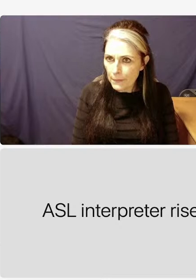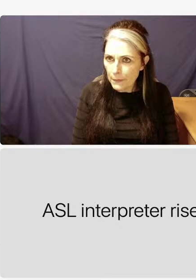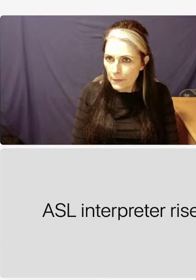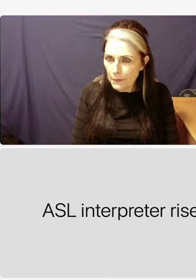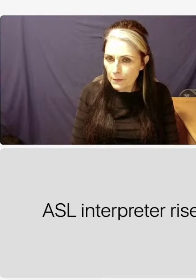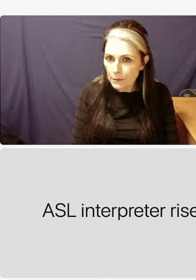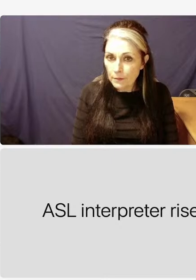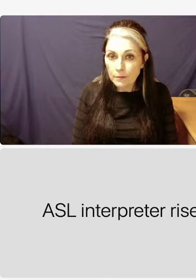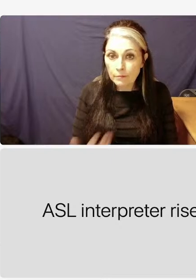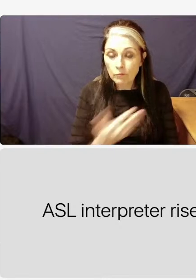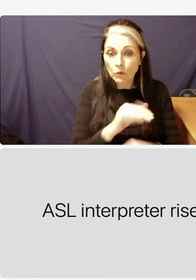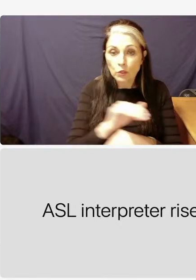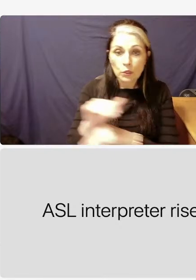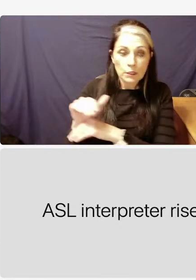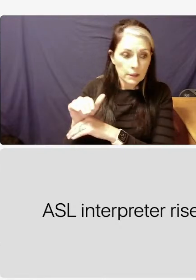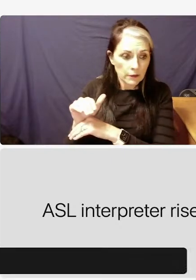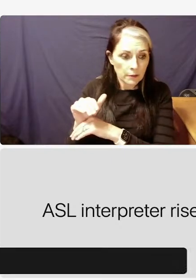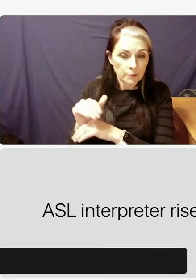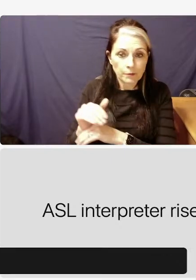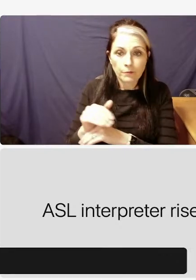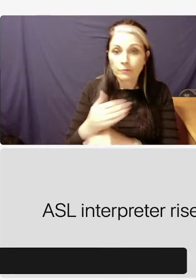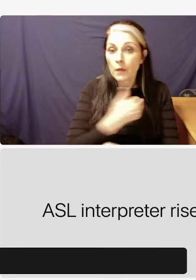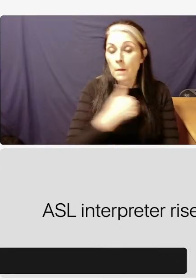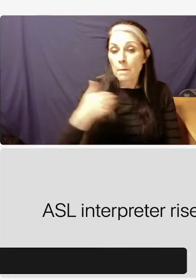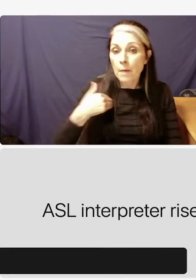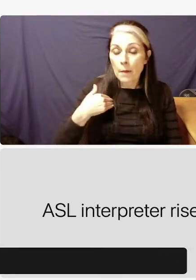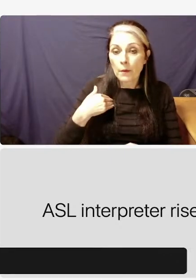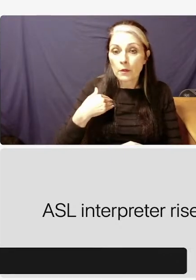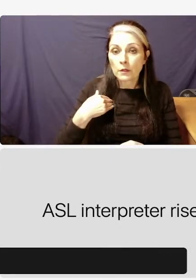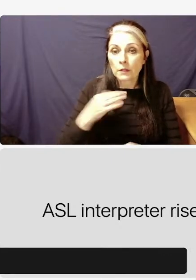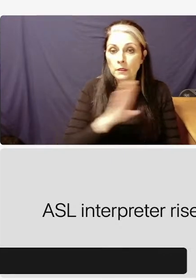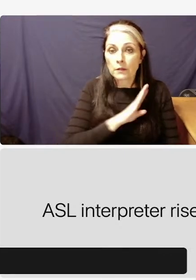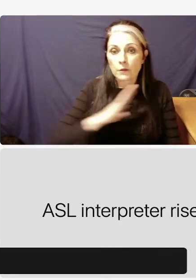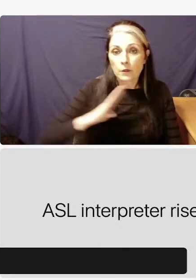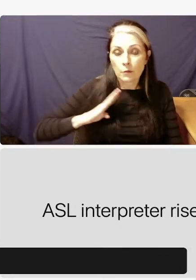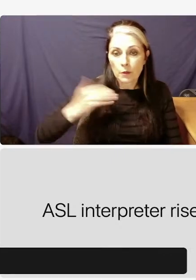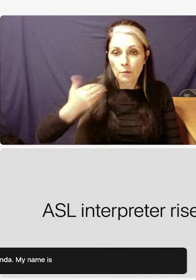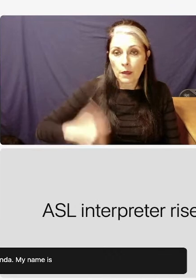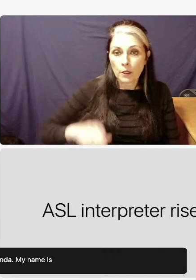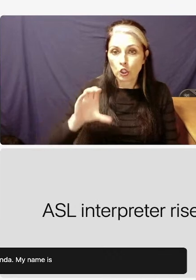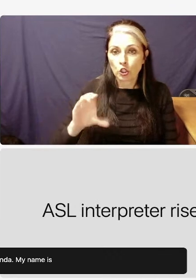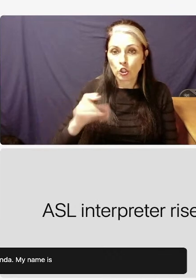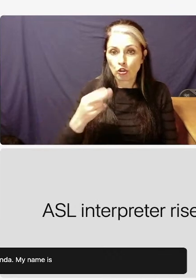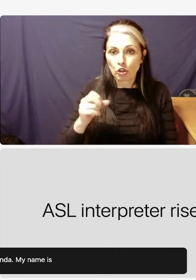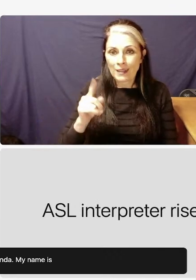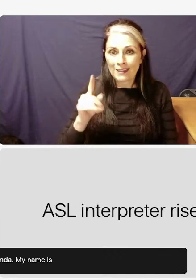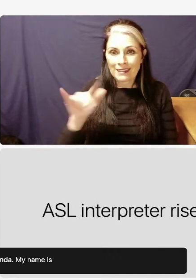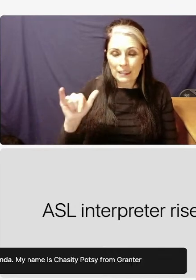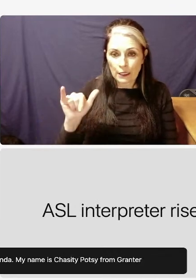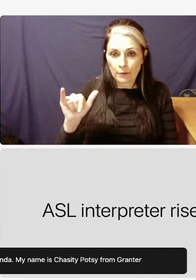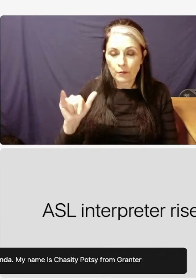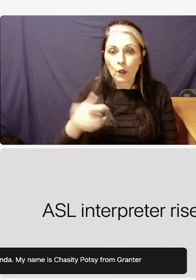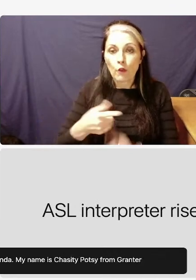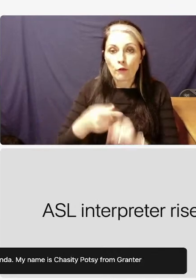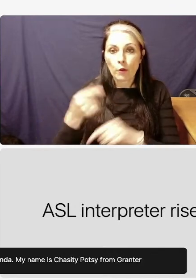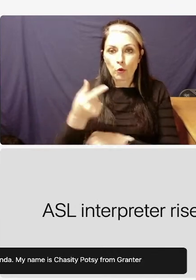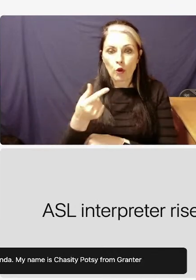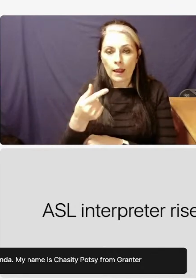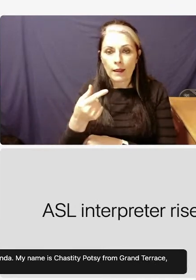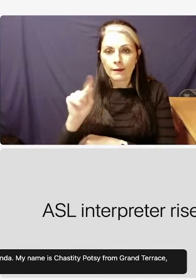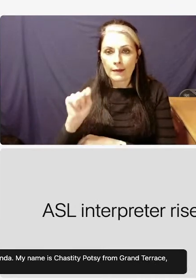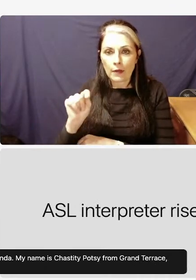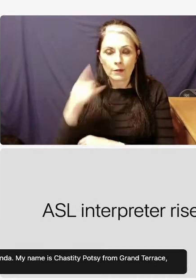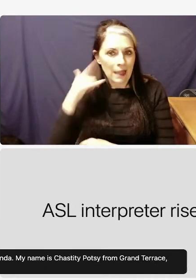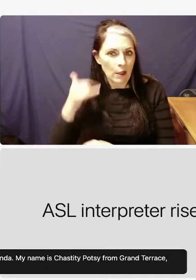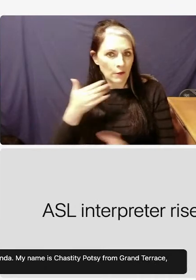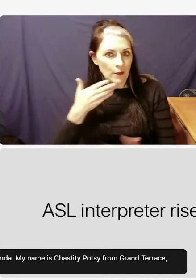good evening board member again members of the board and superintendent miranda my name is chastity kaze from grand terrace california thank you dr miranda